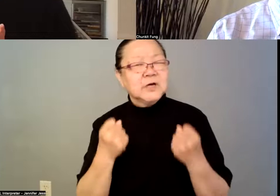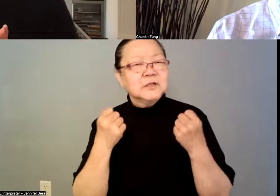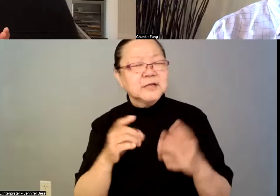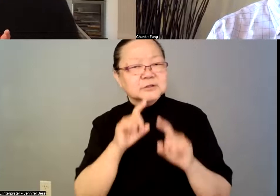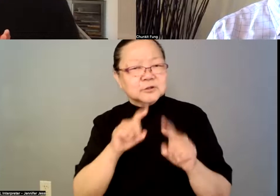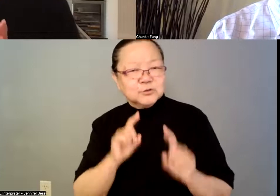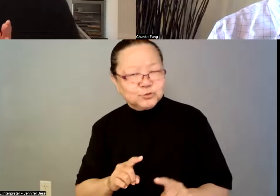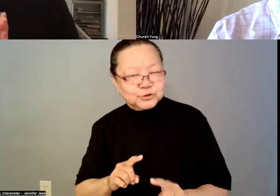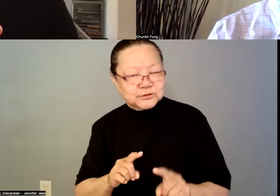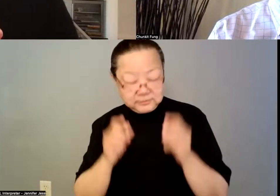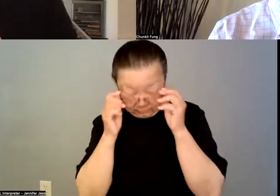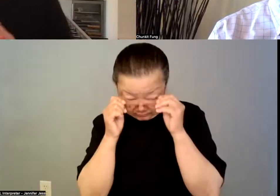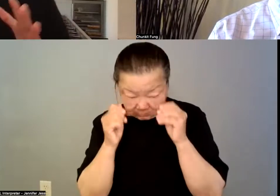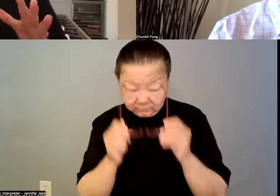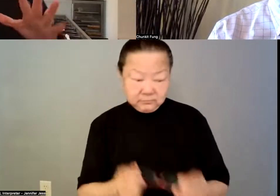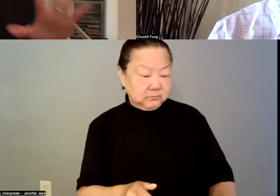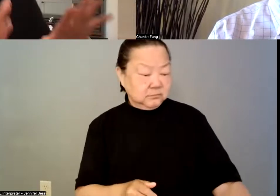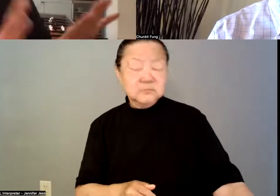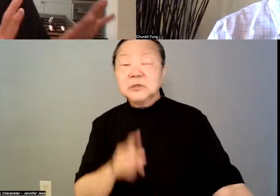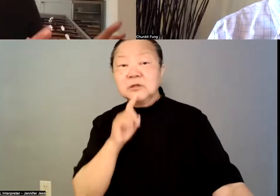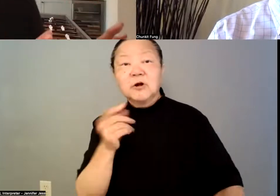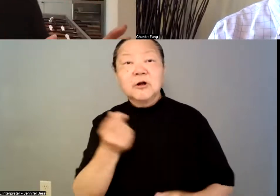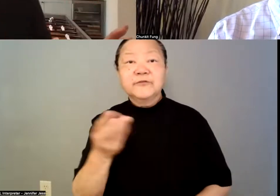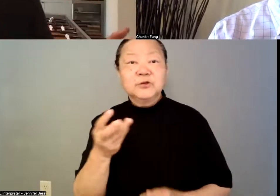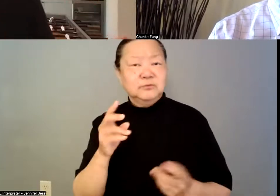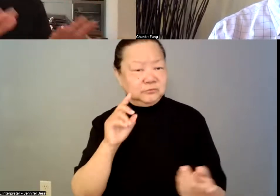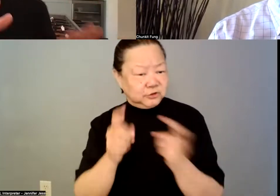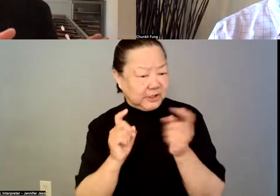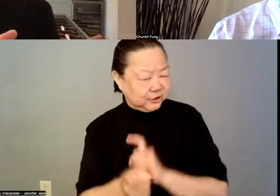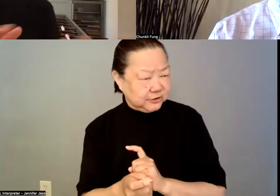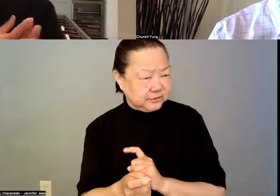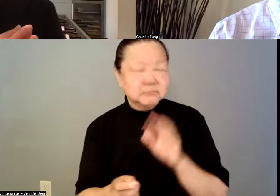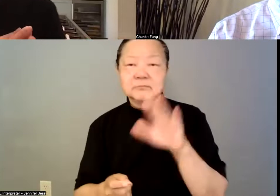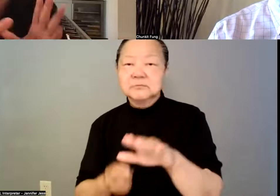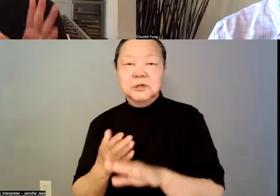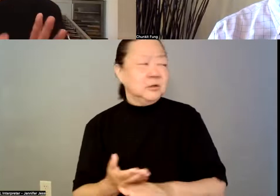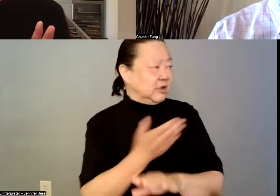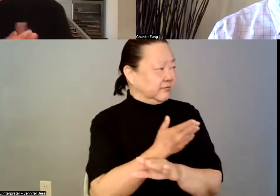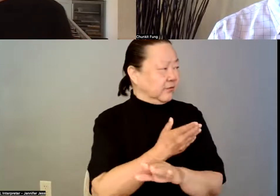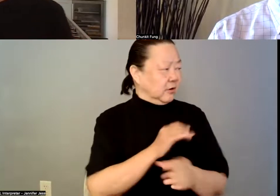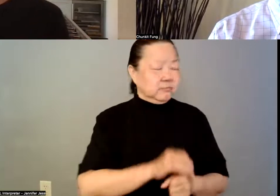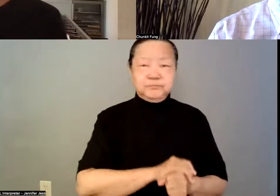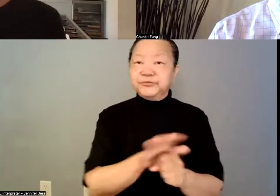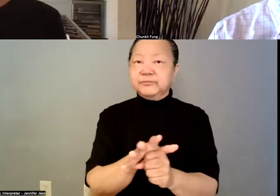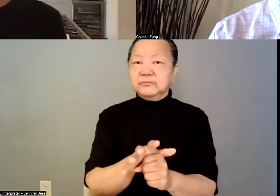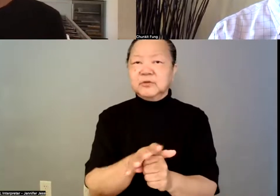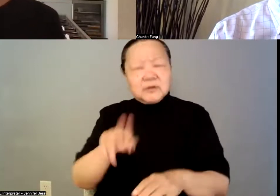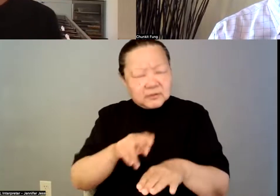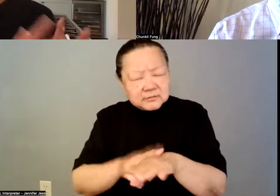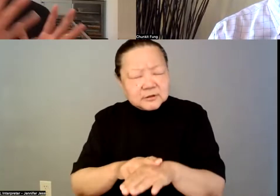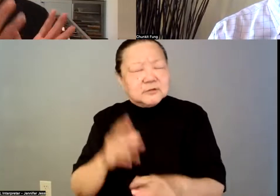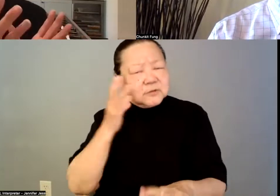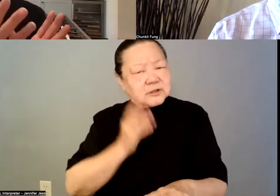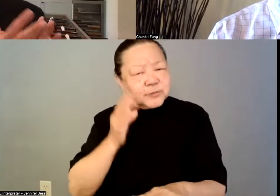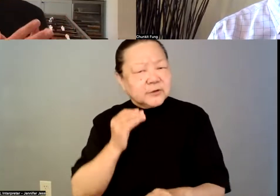there's been a sea change, just as you say. I mean, before the pandemic, there's always, you would occasionally experience something. And